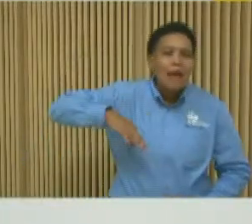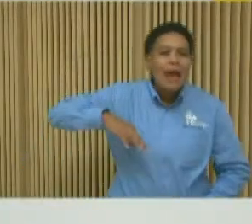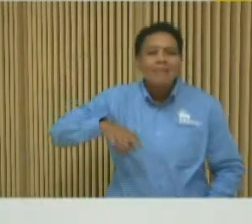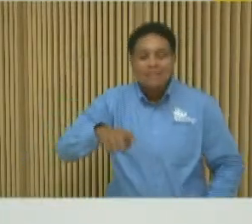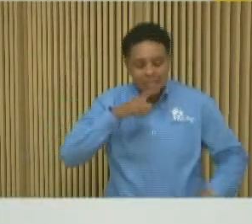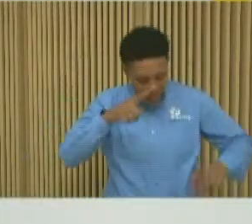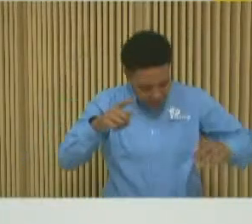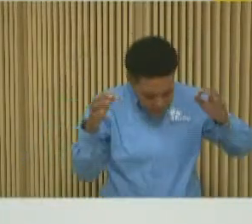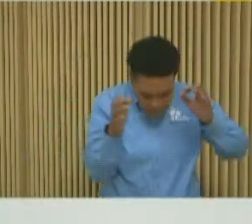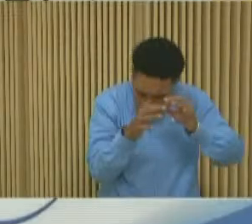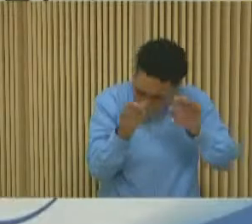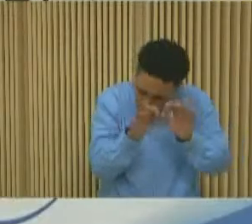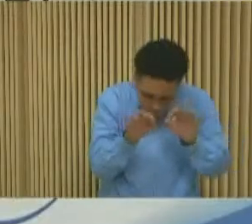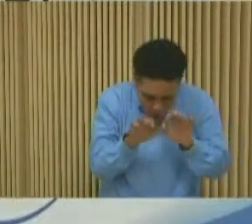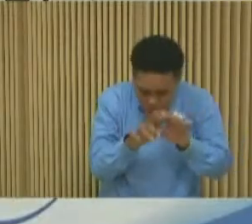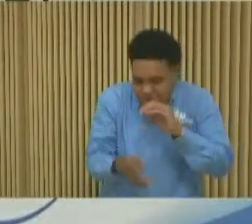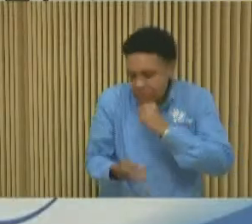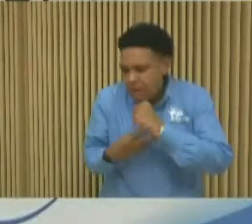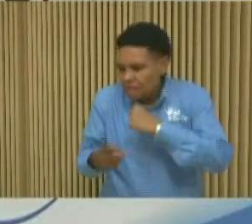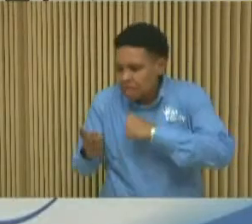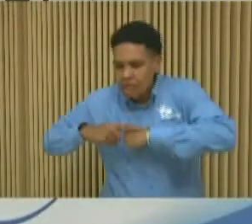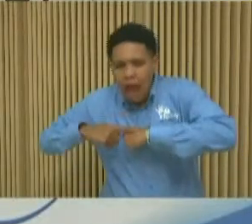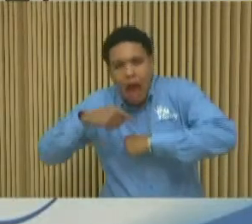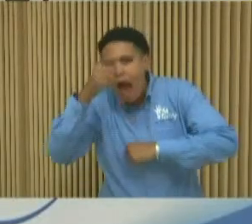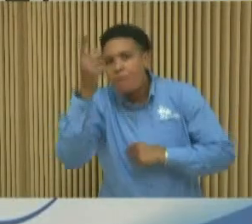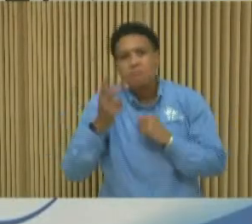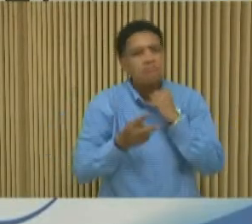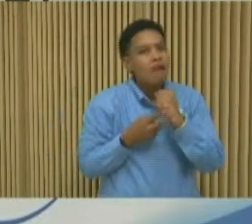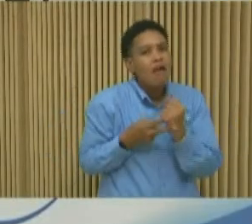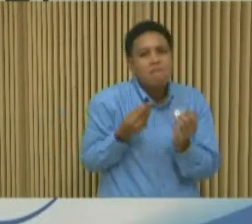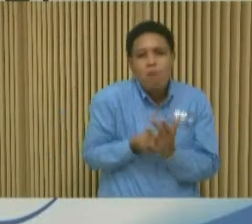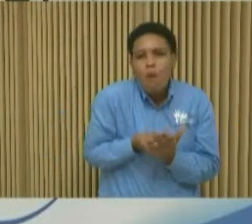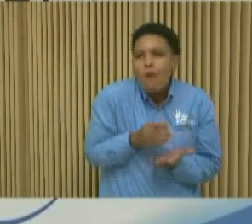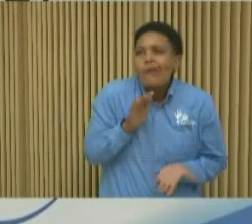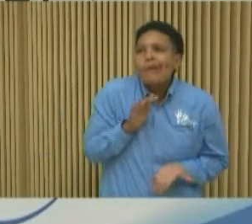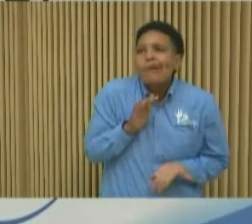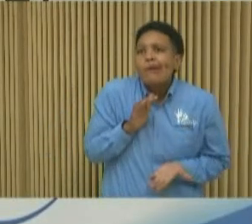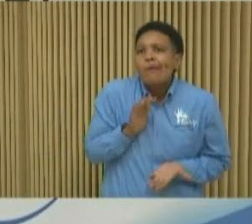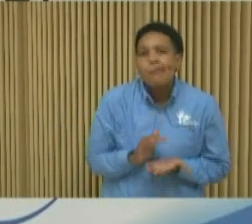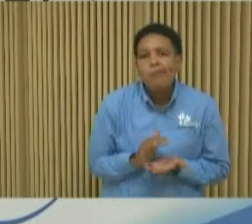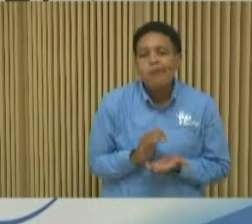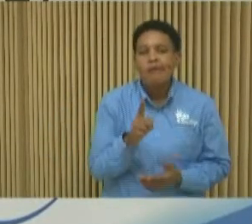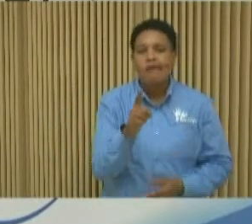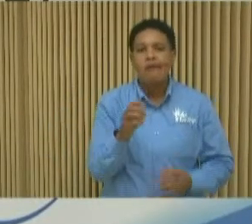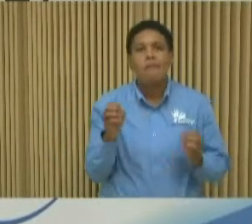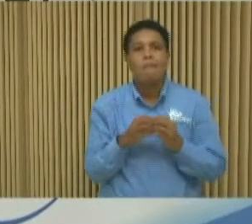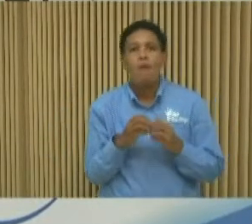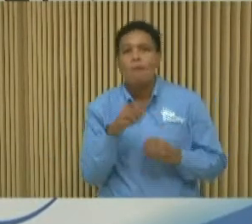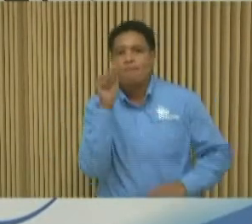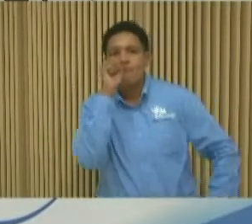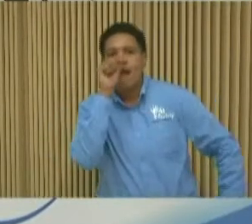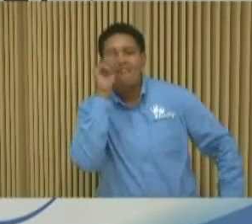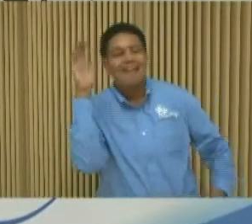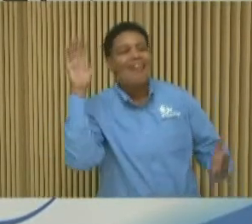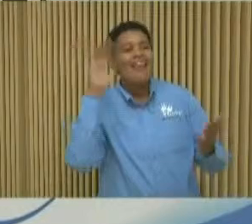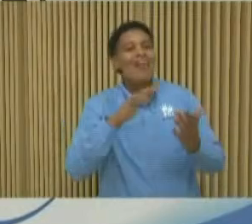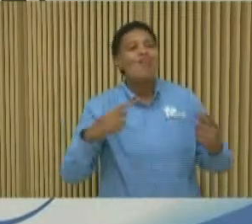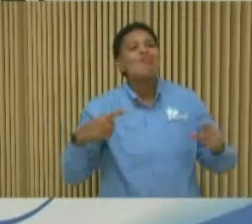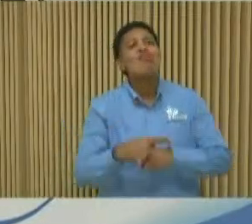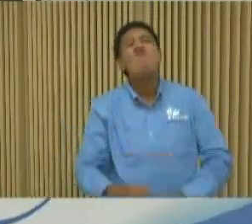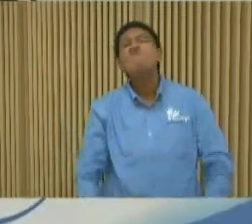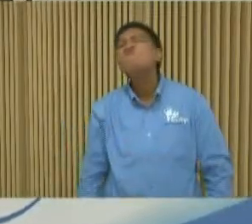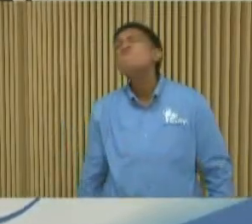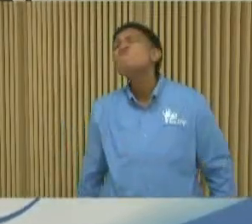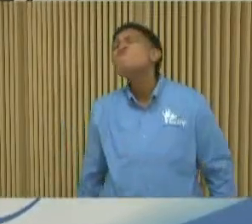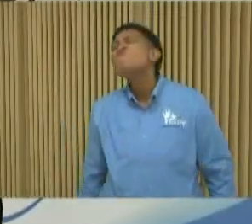far-reaching. It saves you time, it saves you money, it's less contentious, it's more private, So there are so